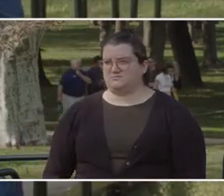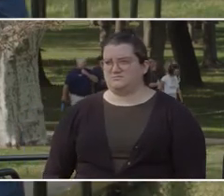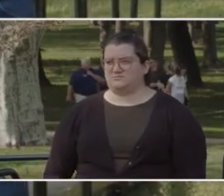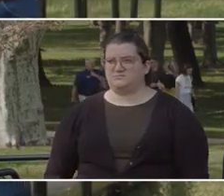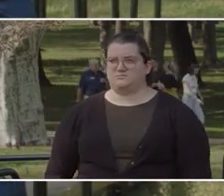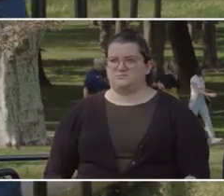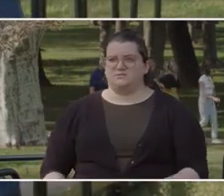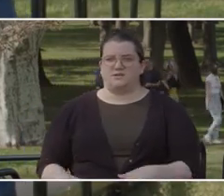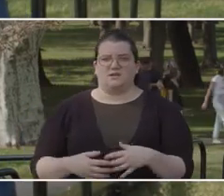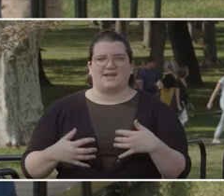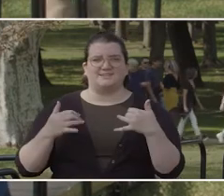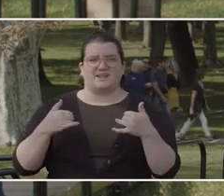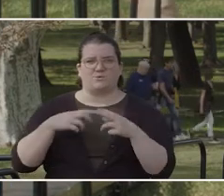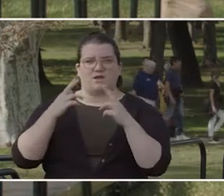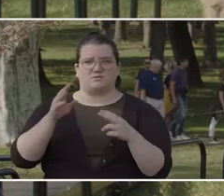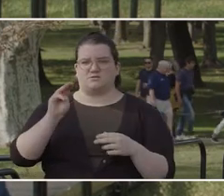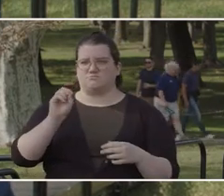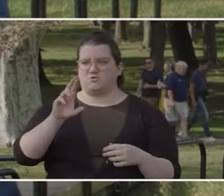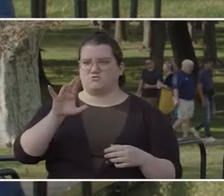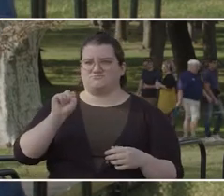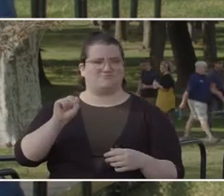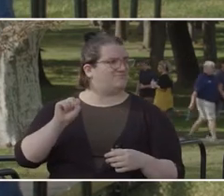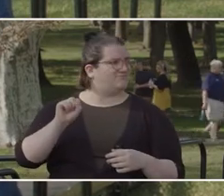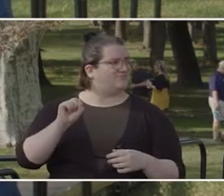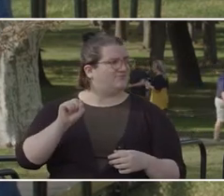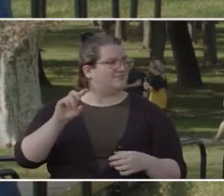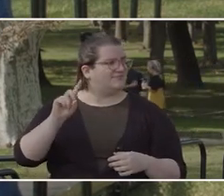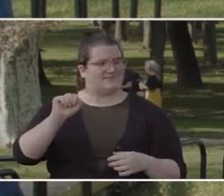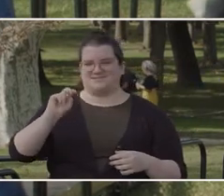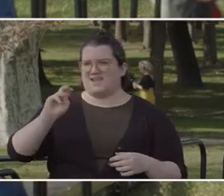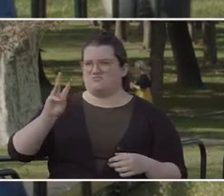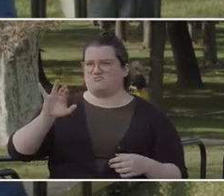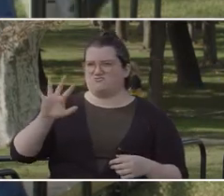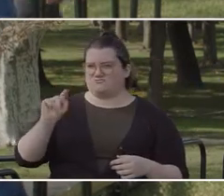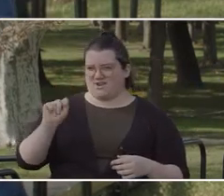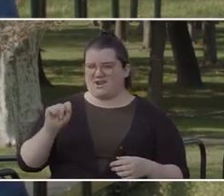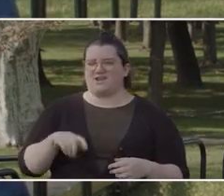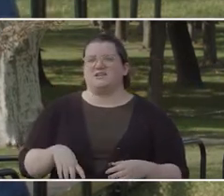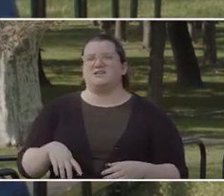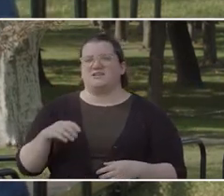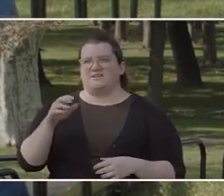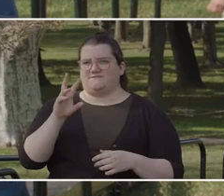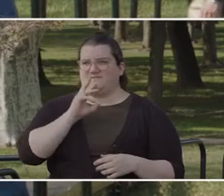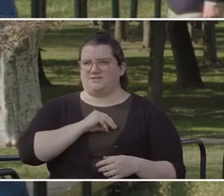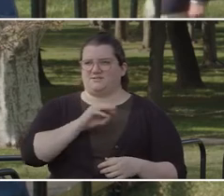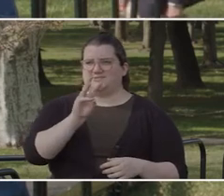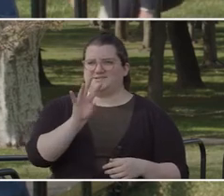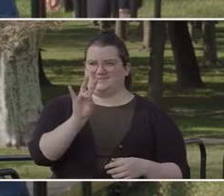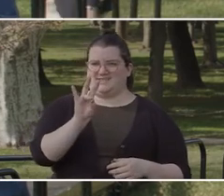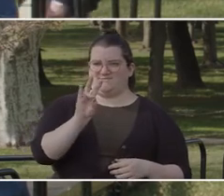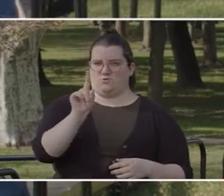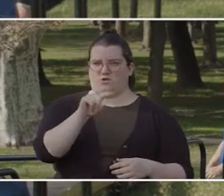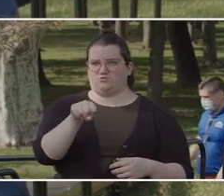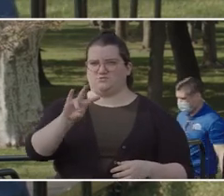Today we honor Morris Dan Wright, Vietnam, 1971 to 72, a loving